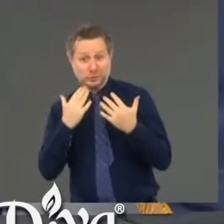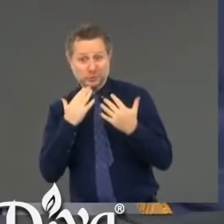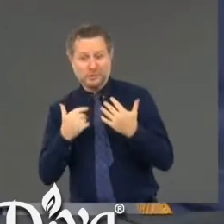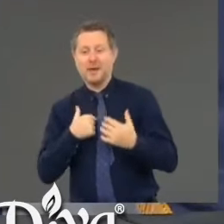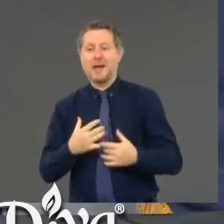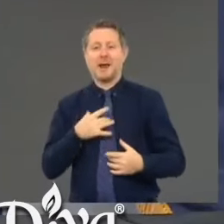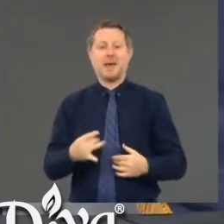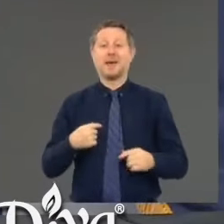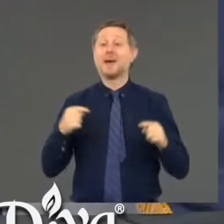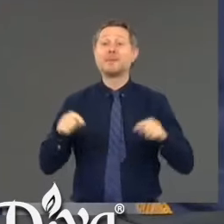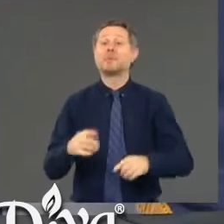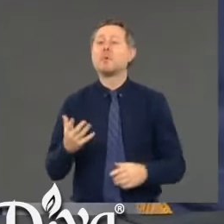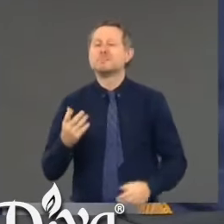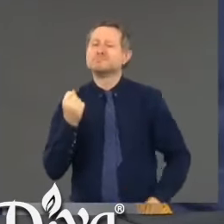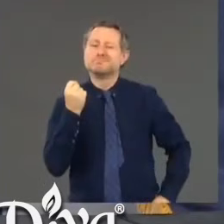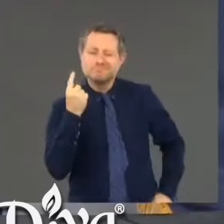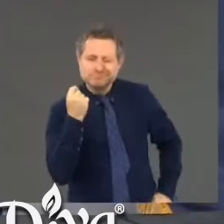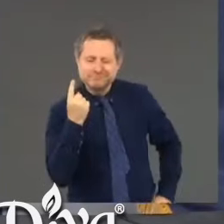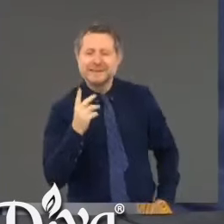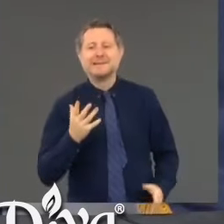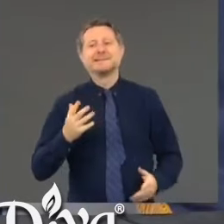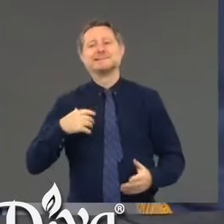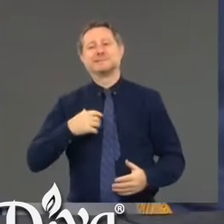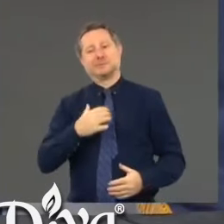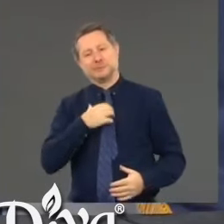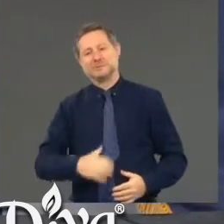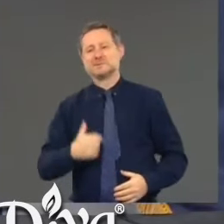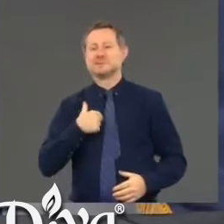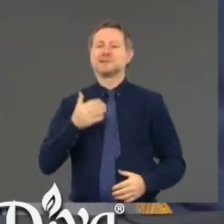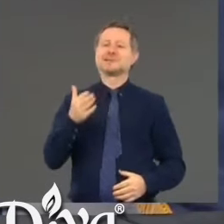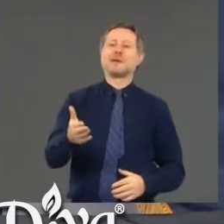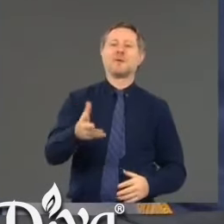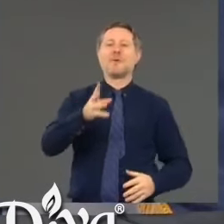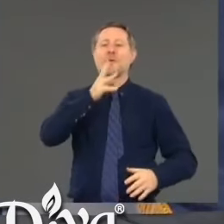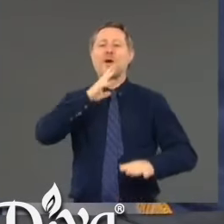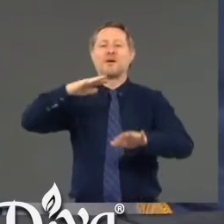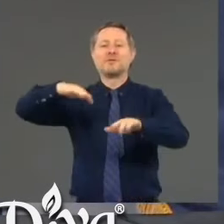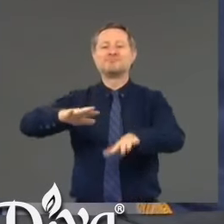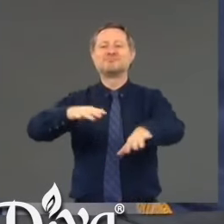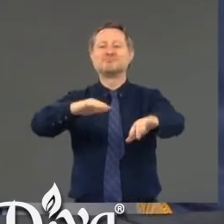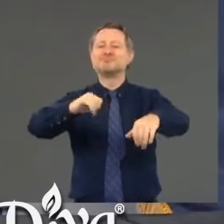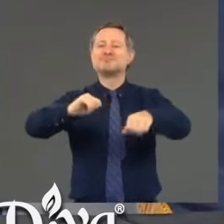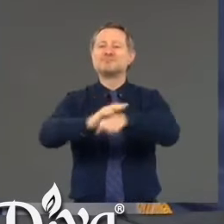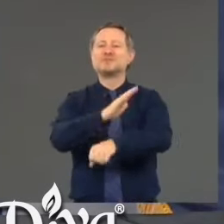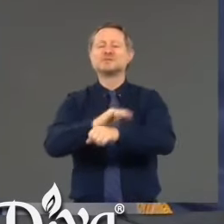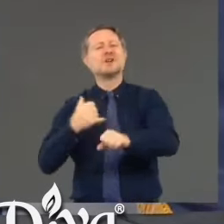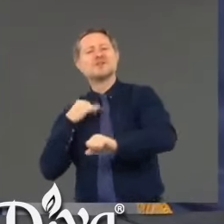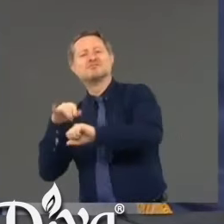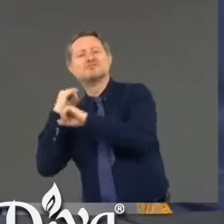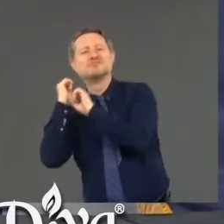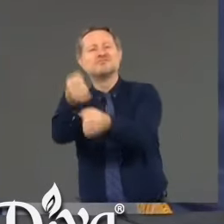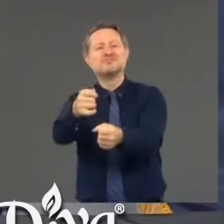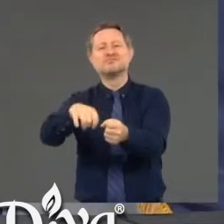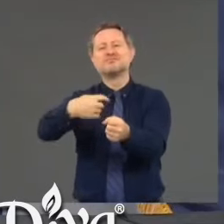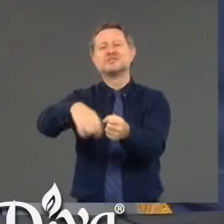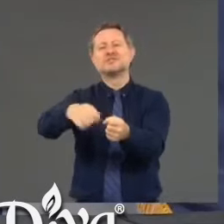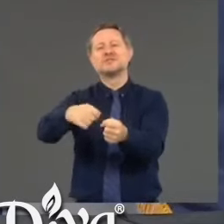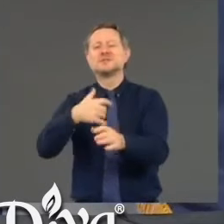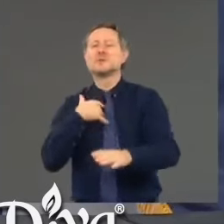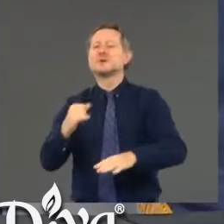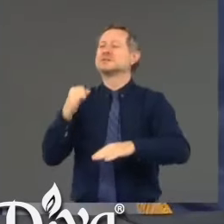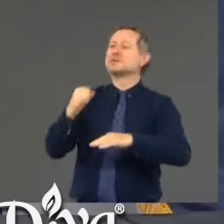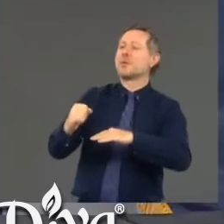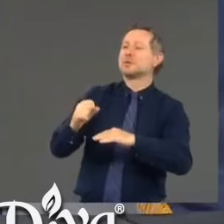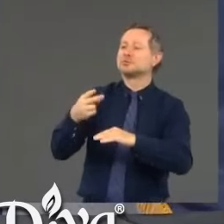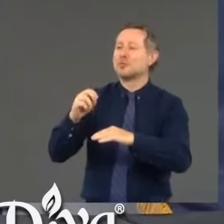water. I'm not fishing off the south shore of Long Island. I'm not fishing off the north shore of Long Island. Normal days, I would have been doing that